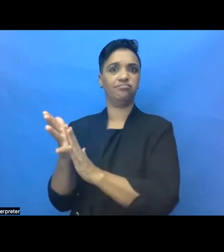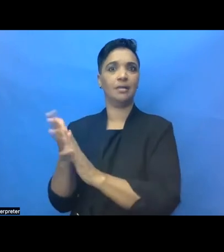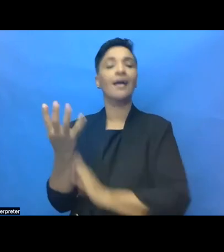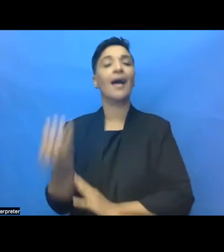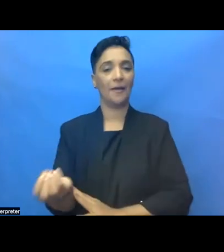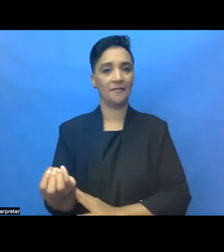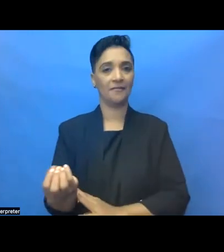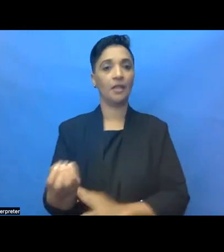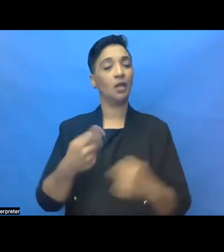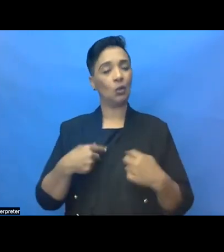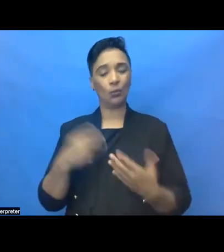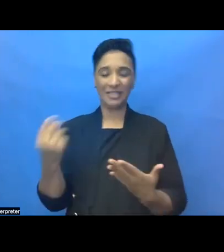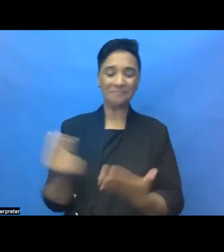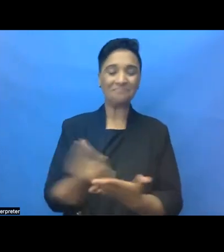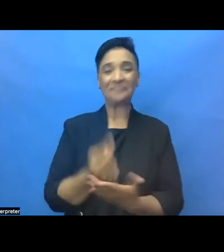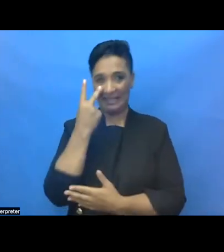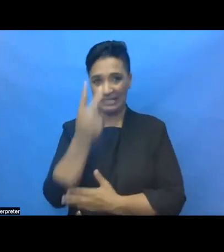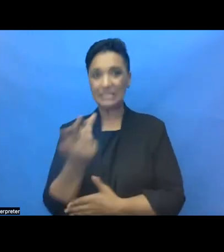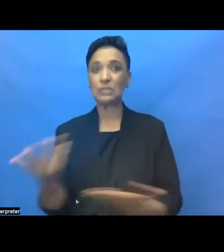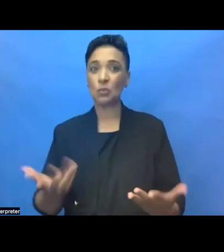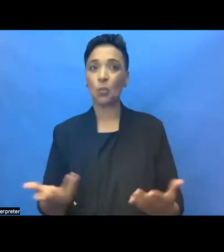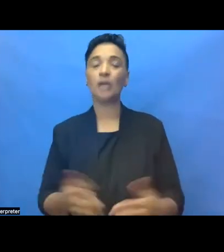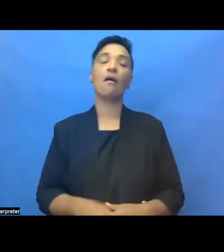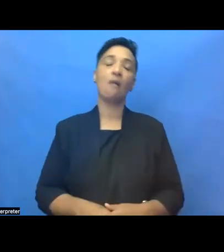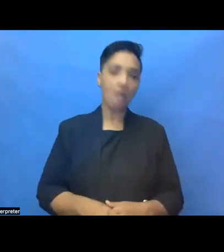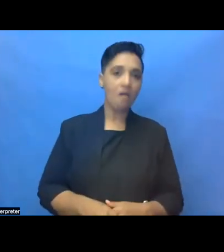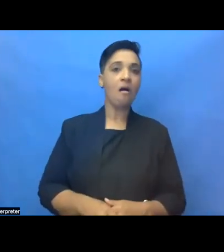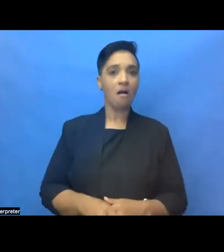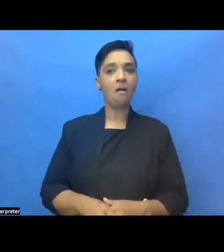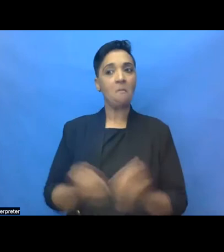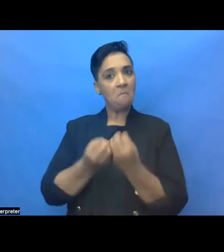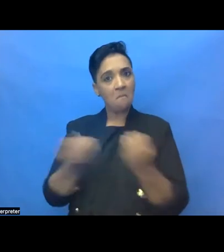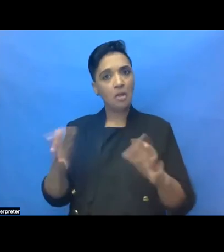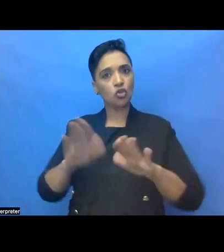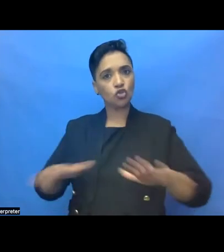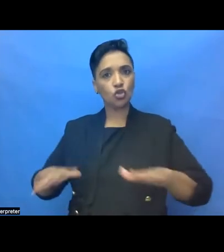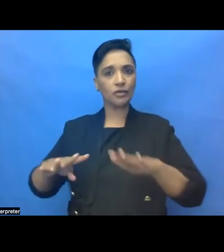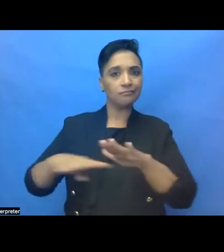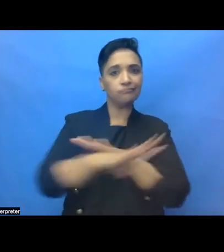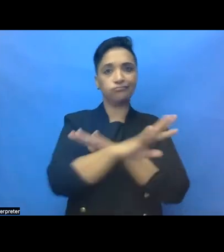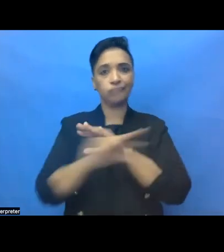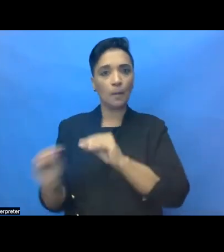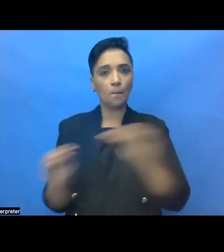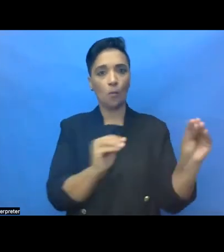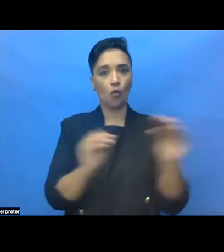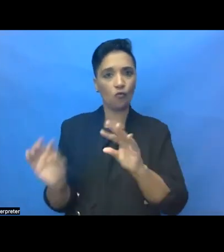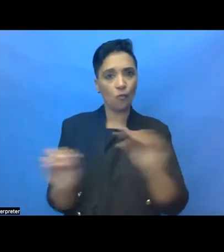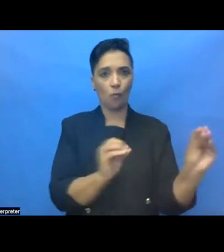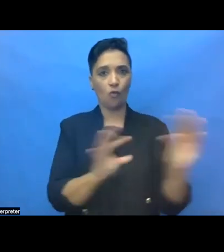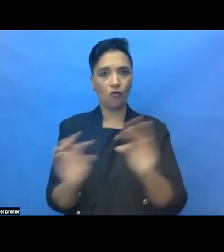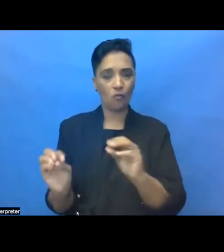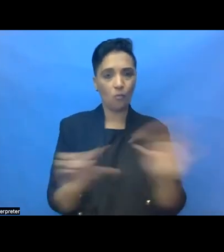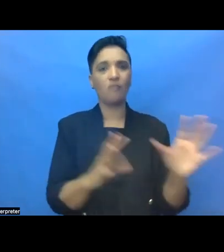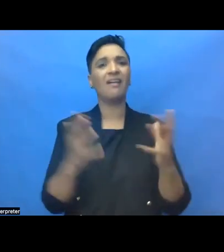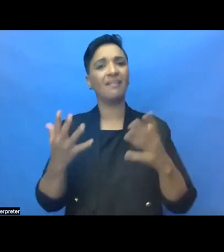unfortunately, what we've seen is, although many have been evacuated, those that have been evacuated, as colleagues have already touched